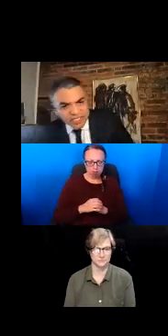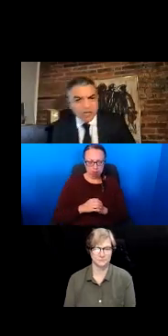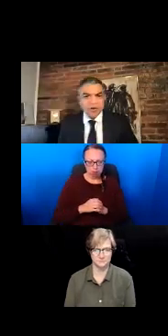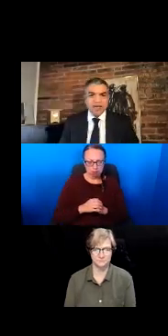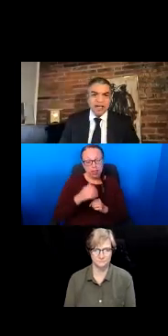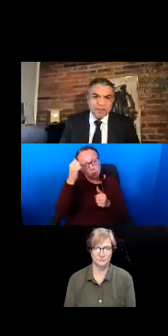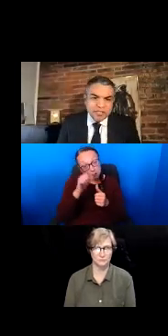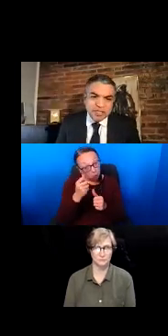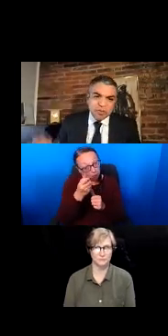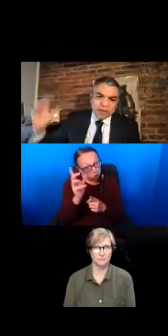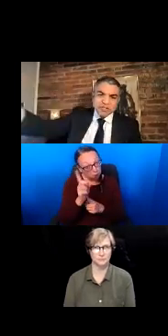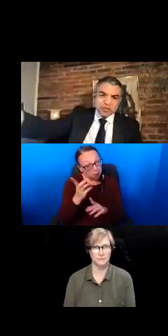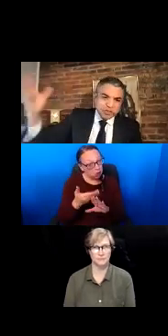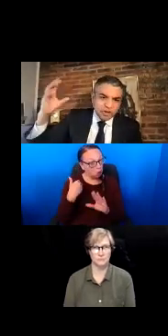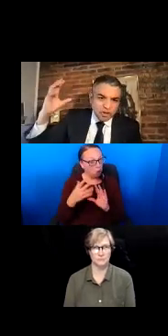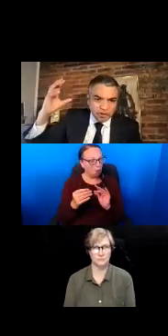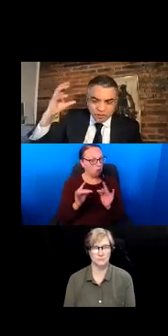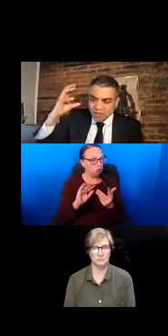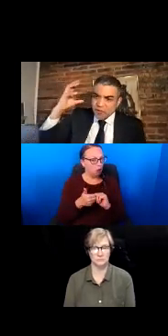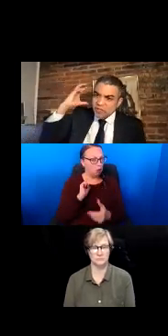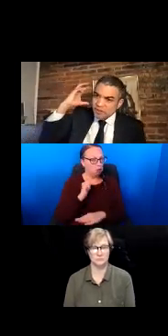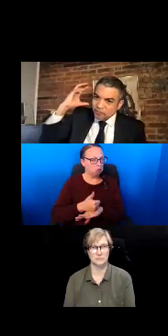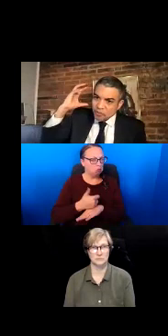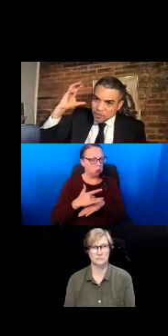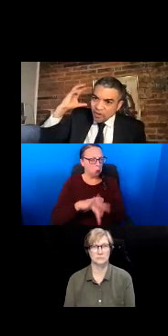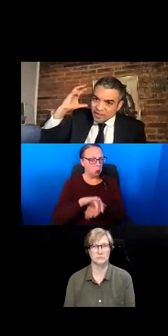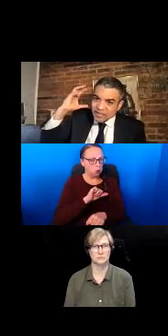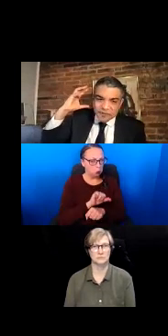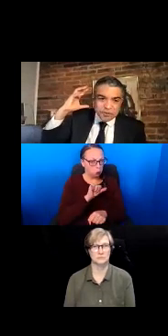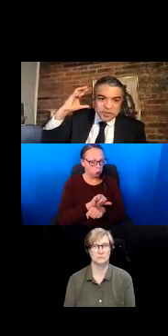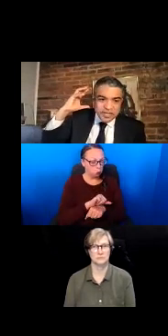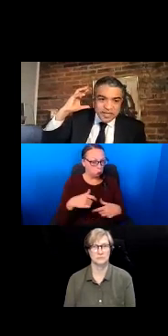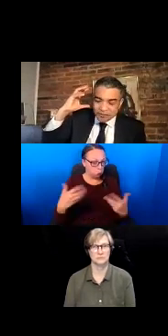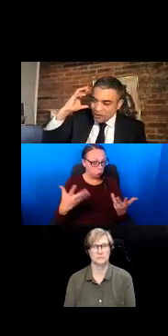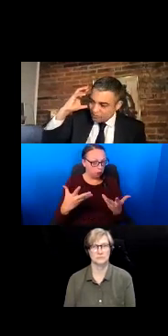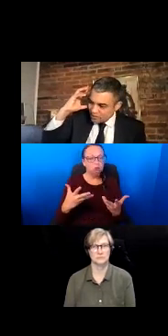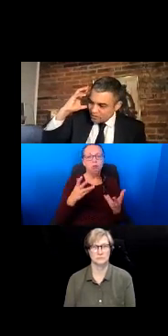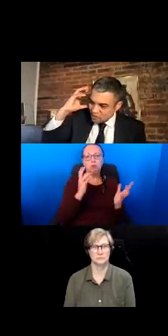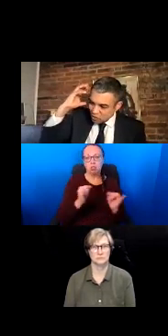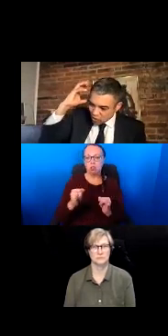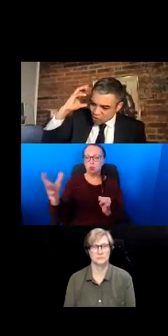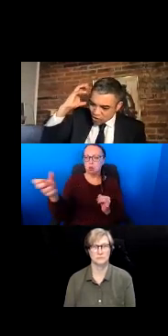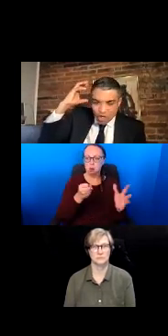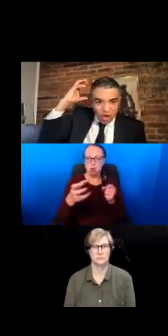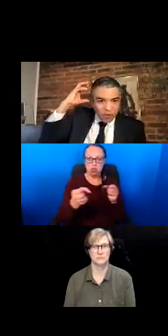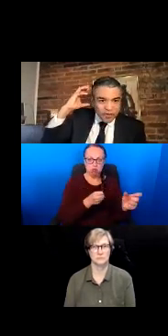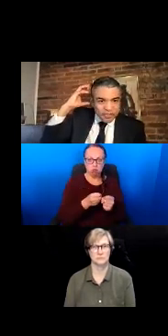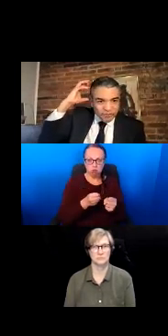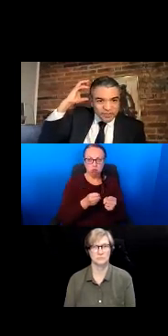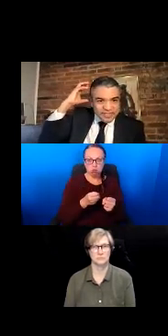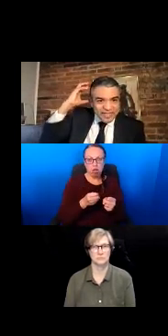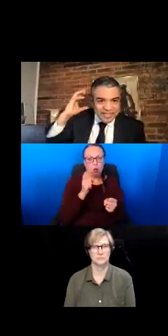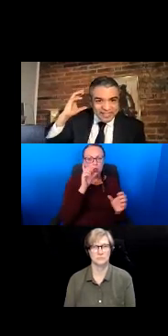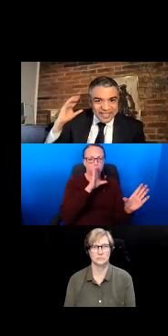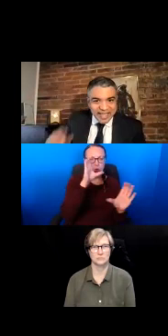minutes ago, I mentioned that the way we structured our early work was that we brought individuals in and we searched over